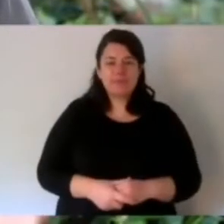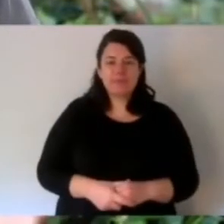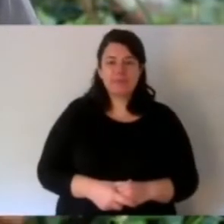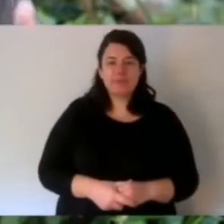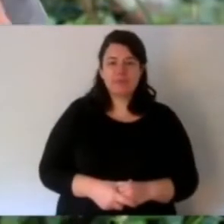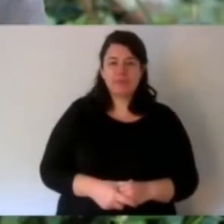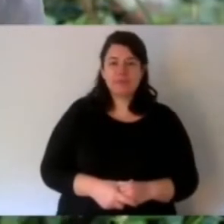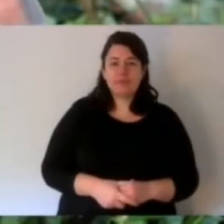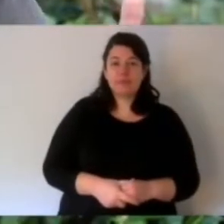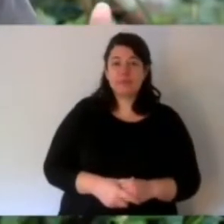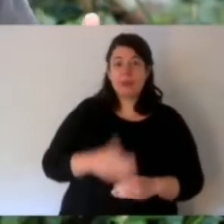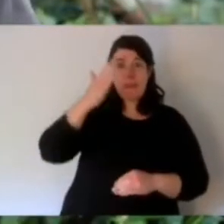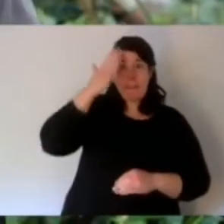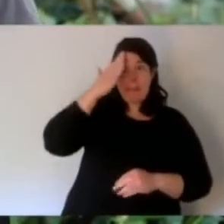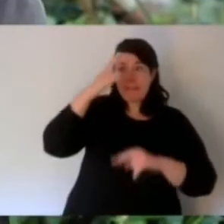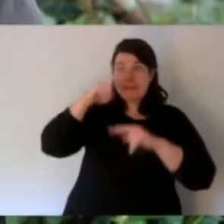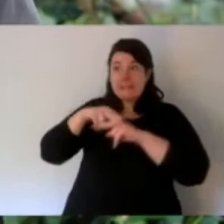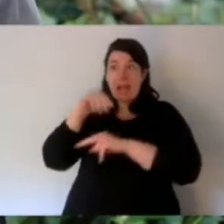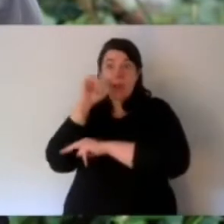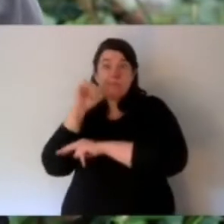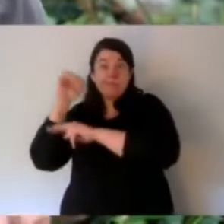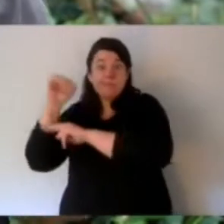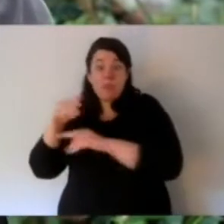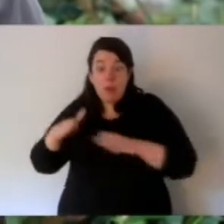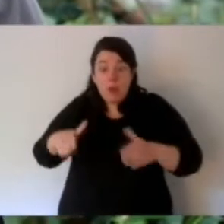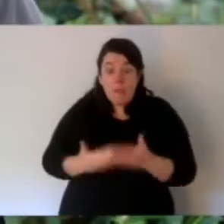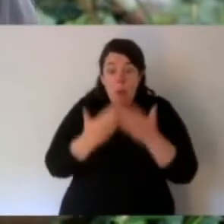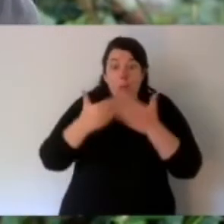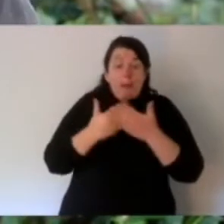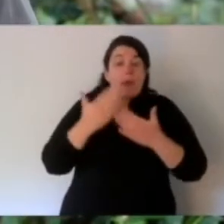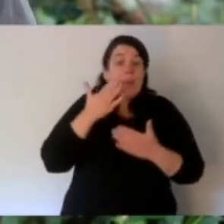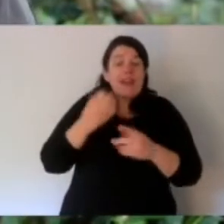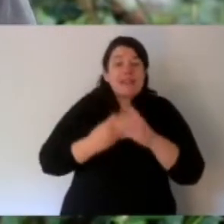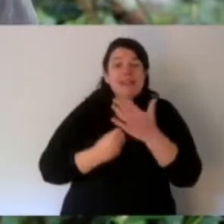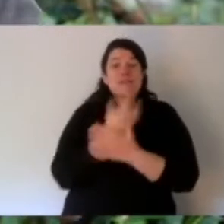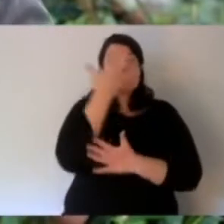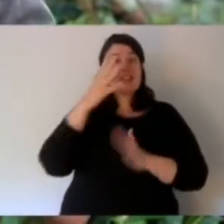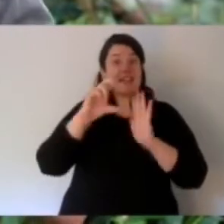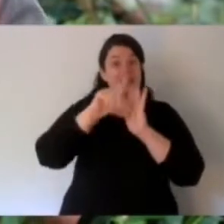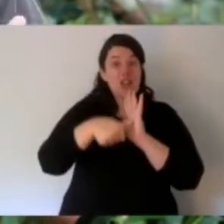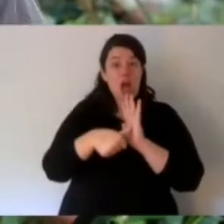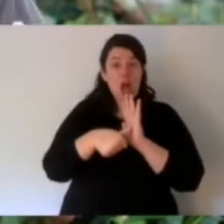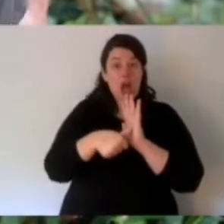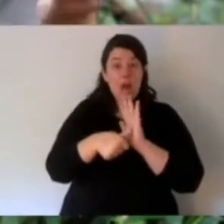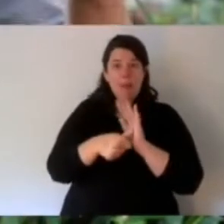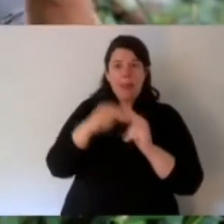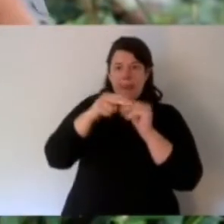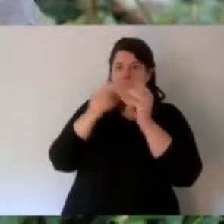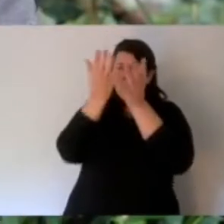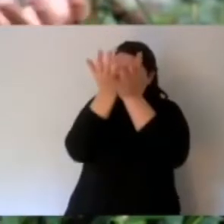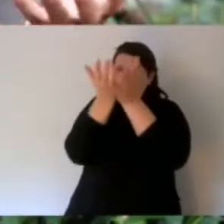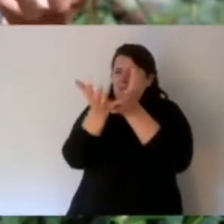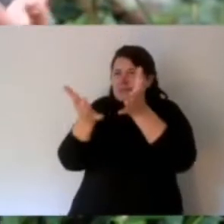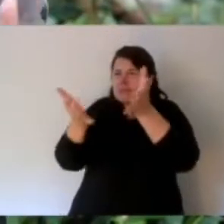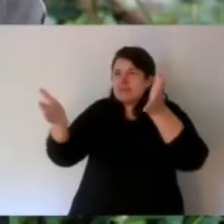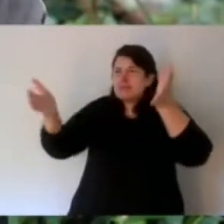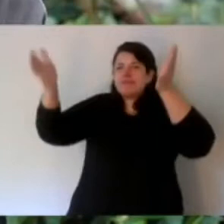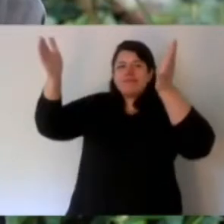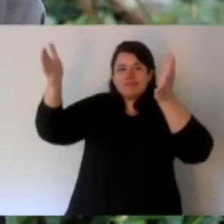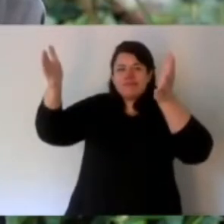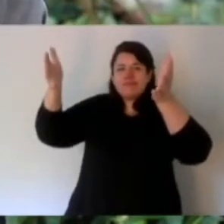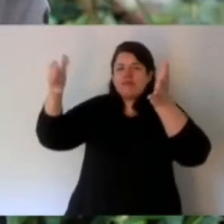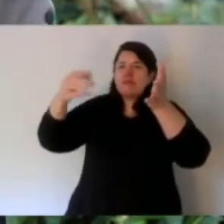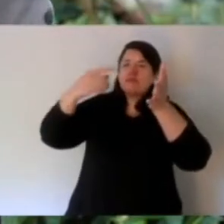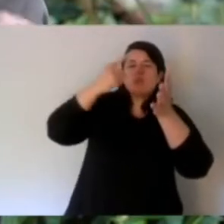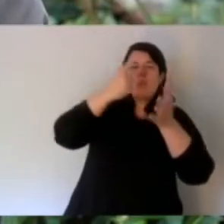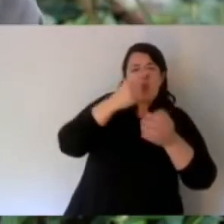spring. Now, a male and female a mum and dad have a really special bond. Now, when they do that, they build a stick nest high up in a